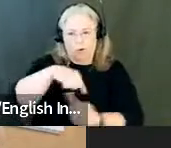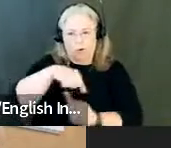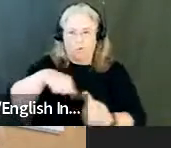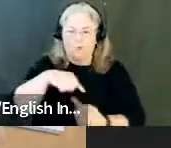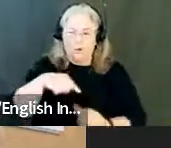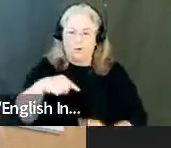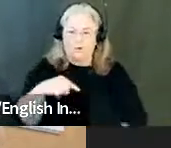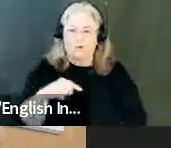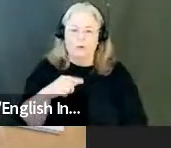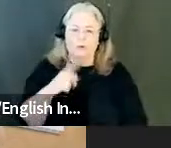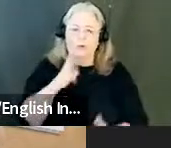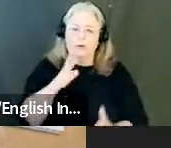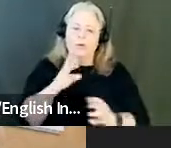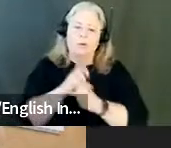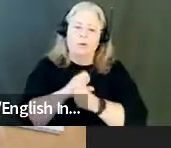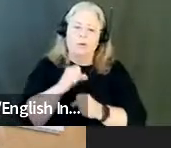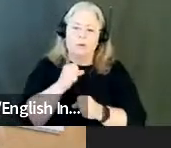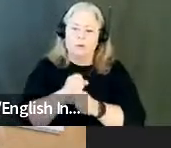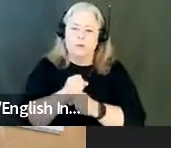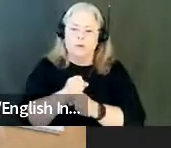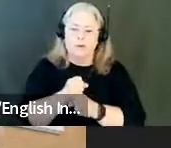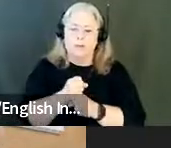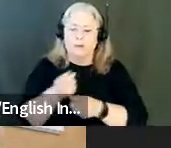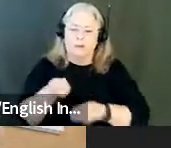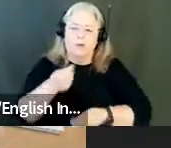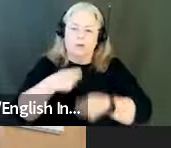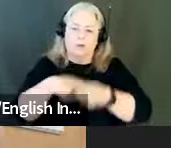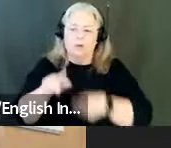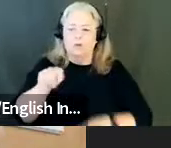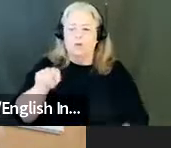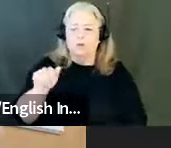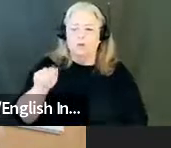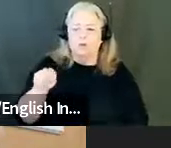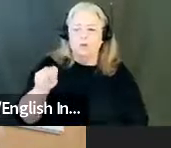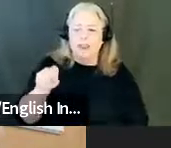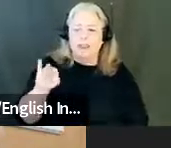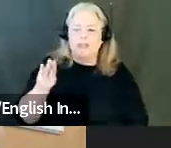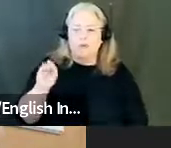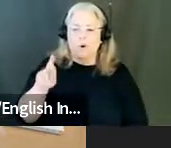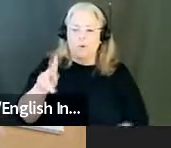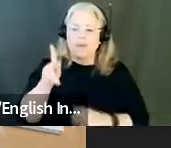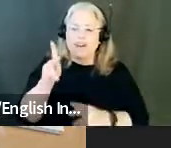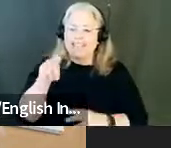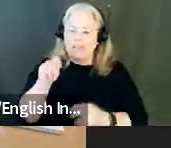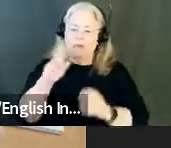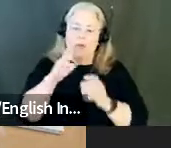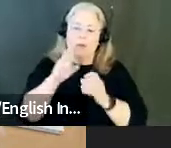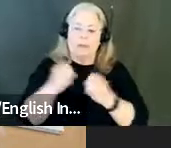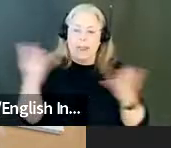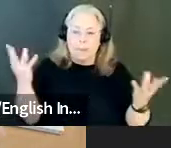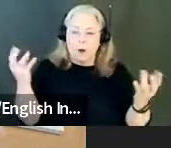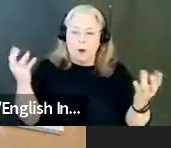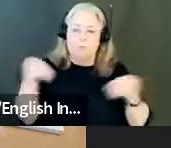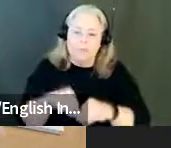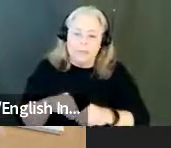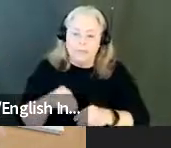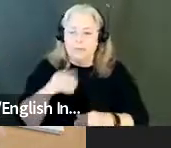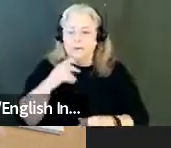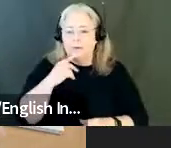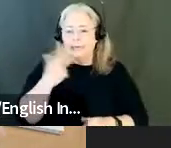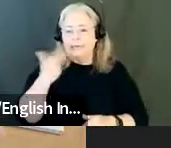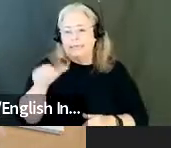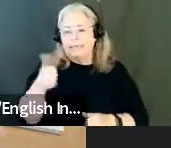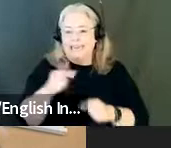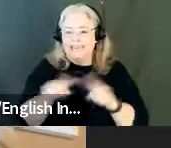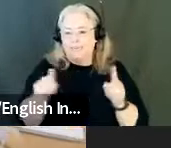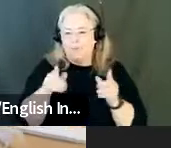showing that I wanted to make a transformer kit that you could take apart and put it together in like 10 different